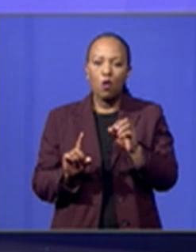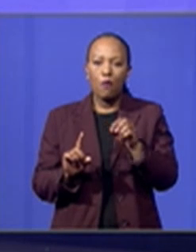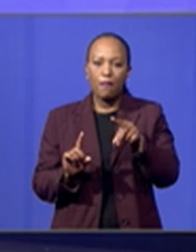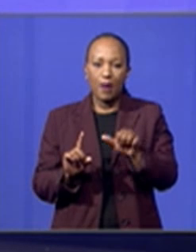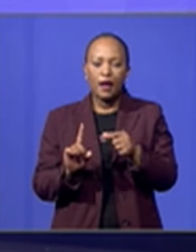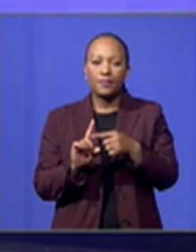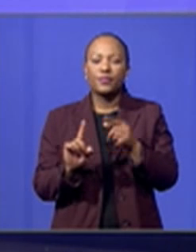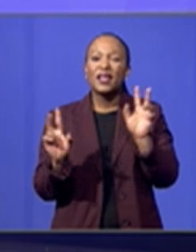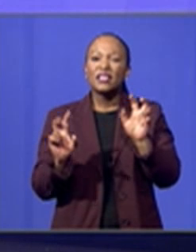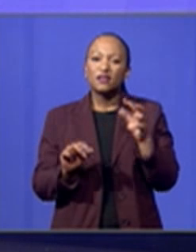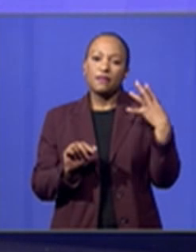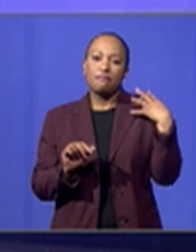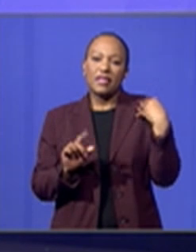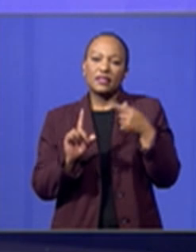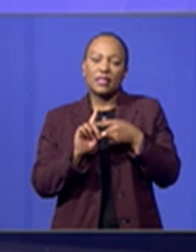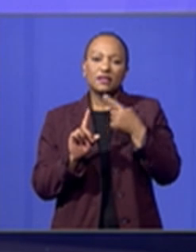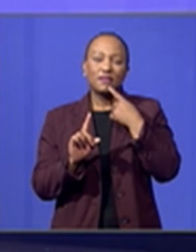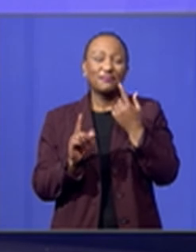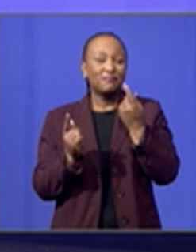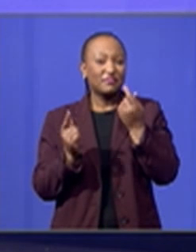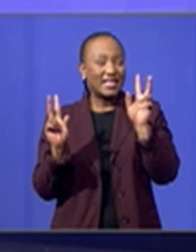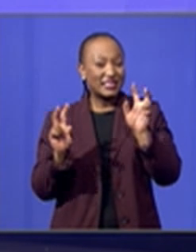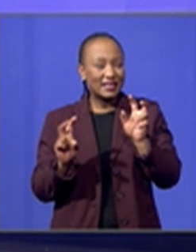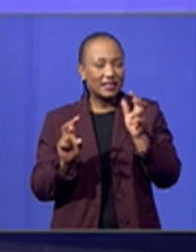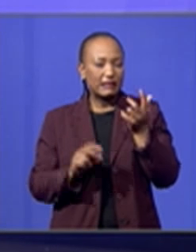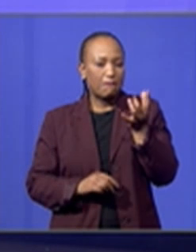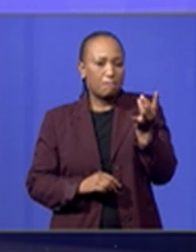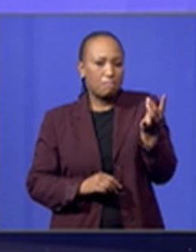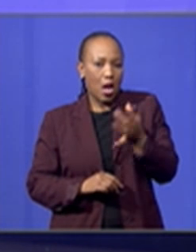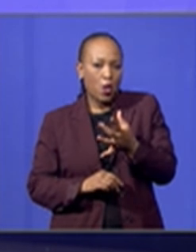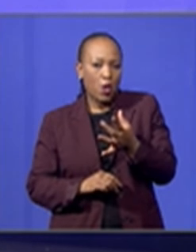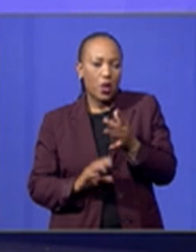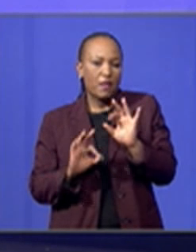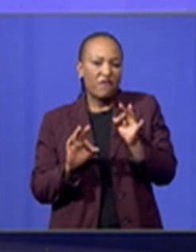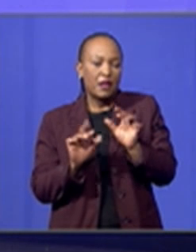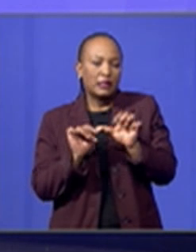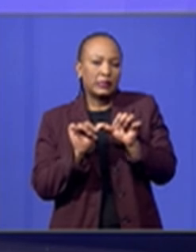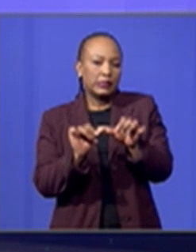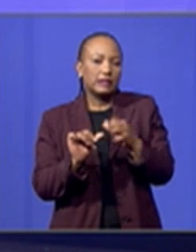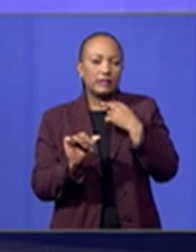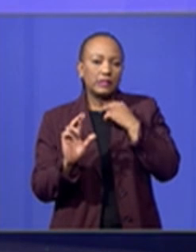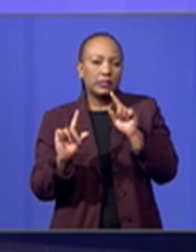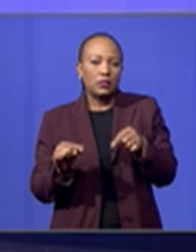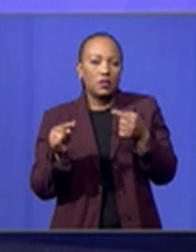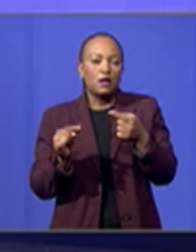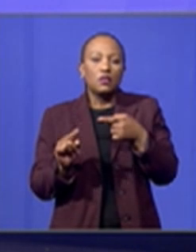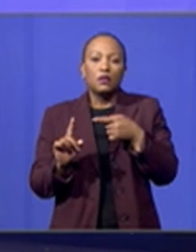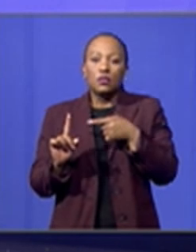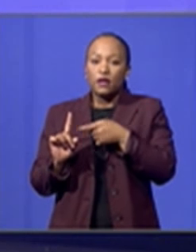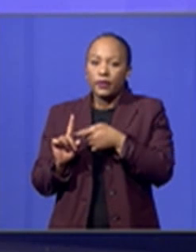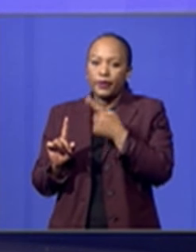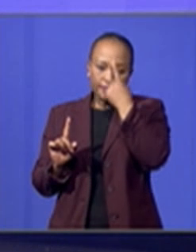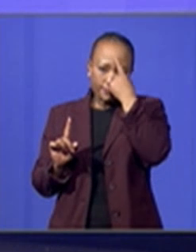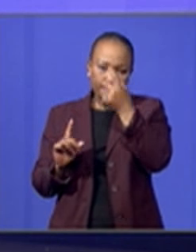motlakase e dira gore madirelo a se ka kgona go gaisana le go gola madi a malapa a tla dirisang. Ramokgopa a re o dumela gore moono